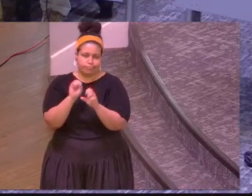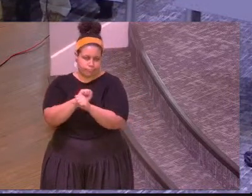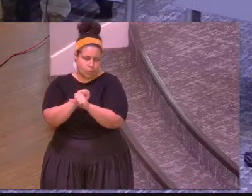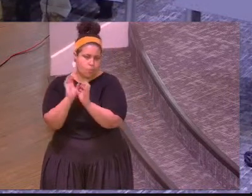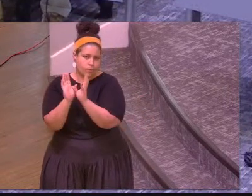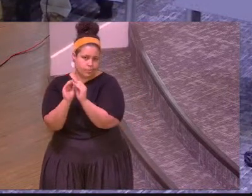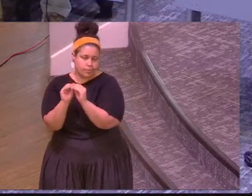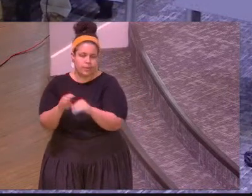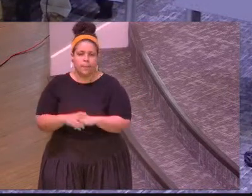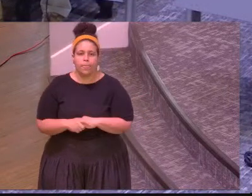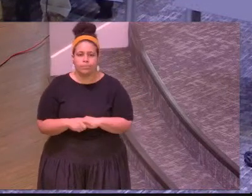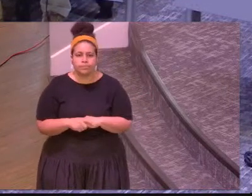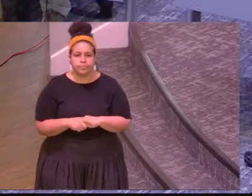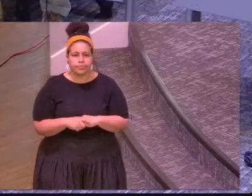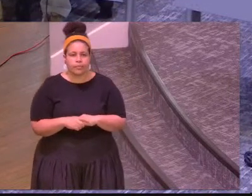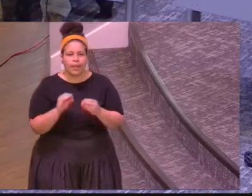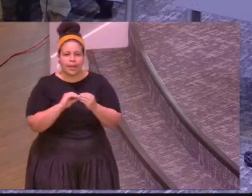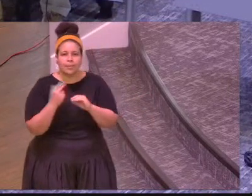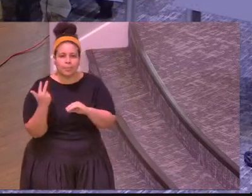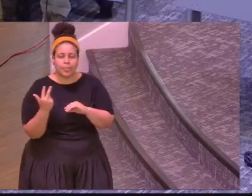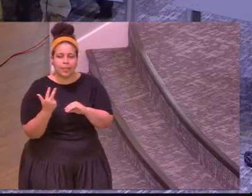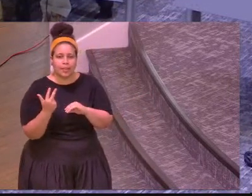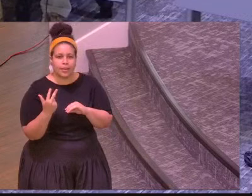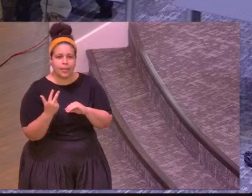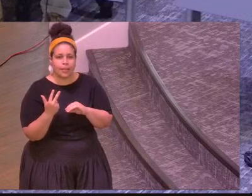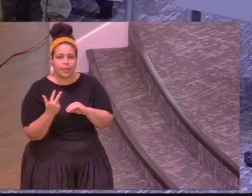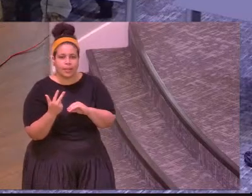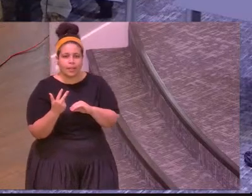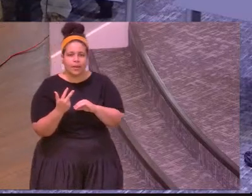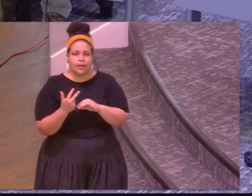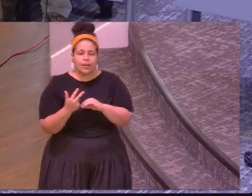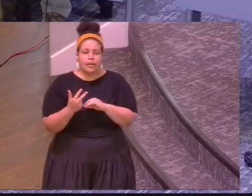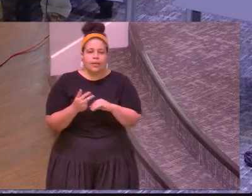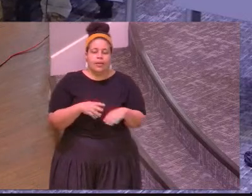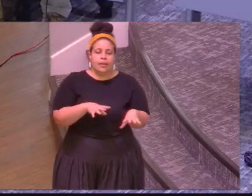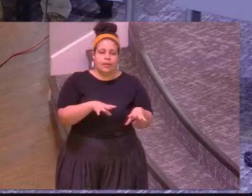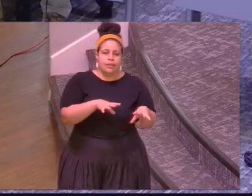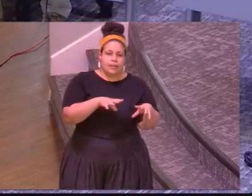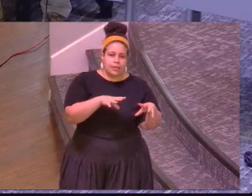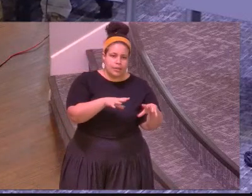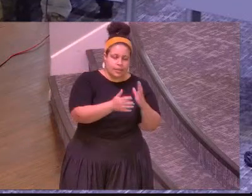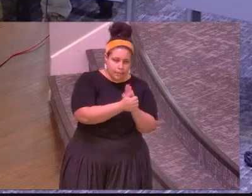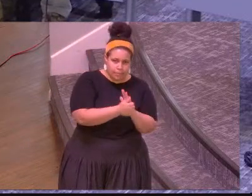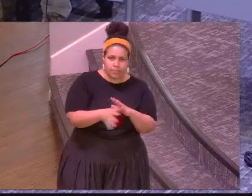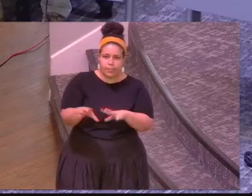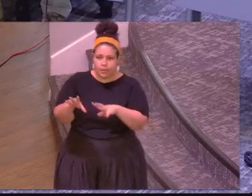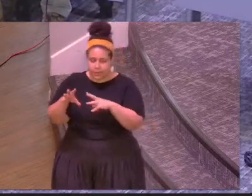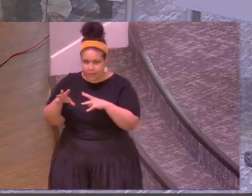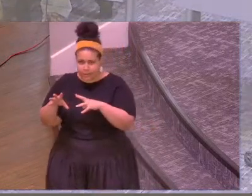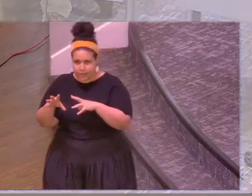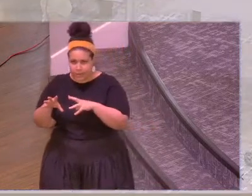We will move to item 3 here, and that is to amend or adopt the agenda.